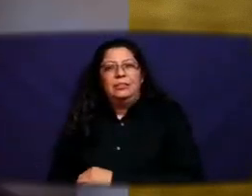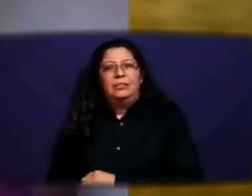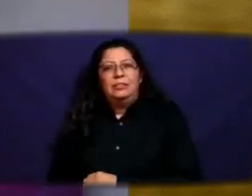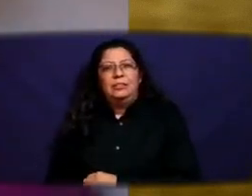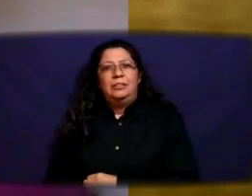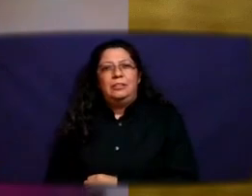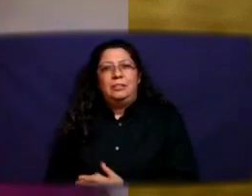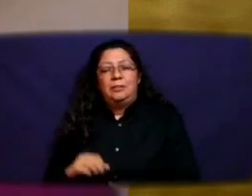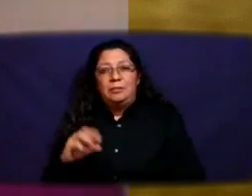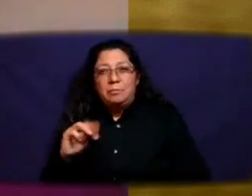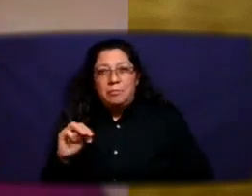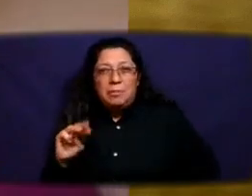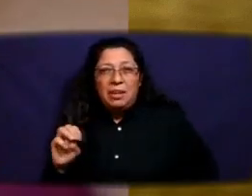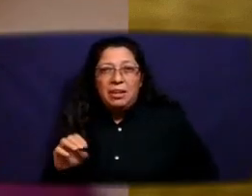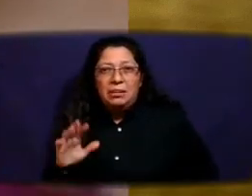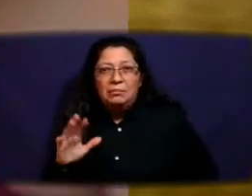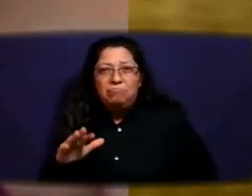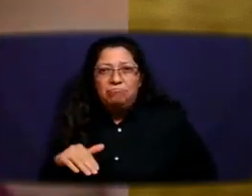Meme,